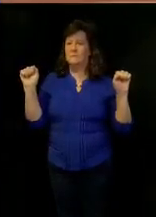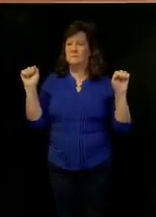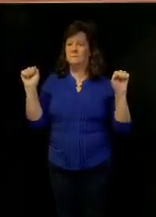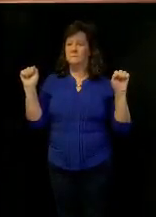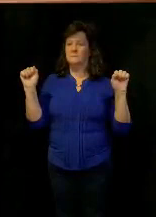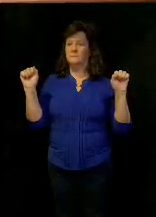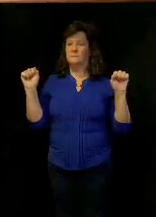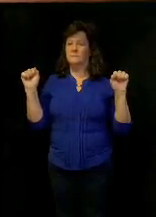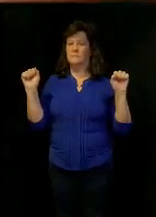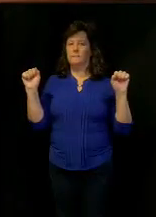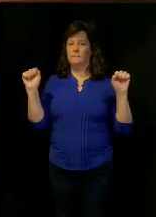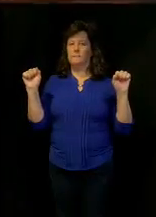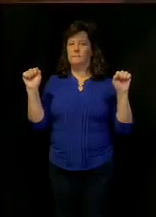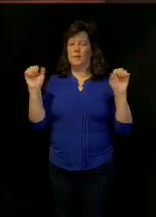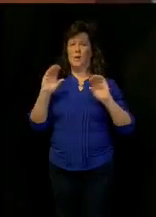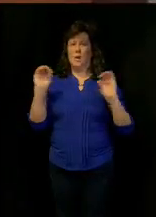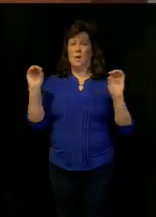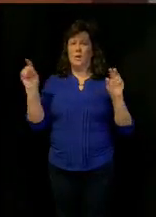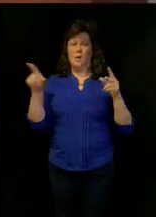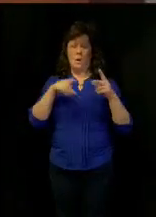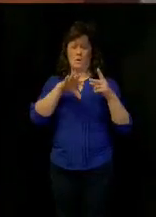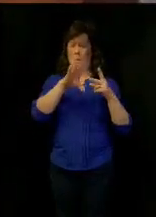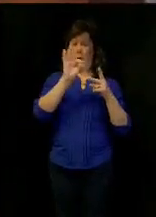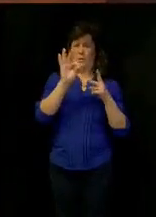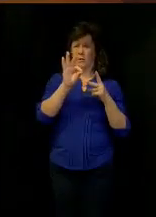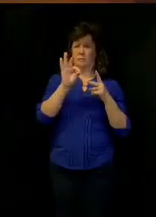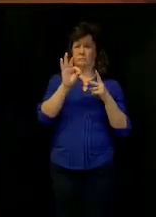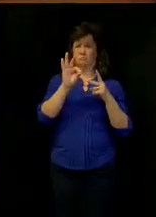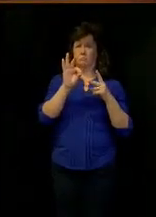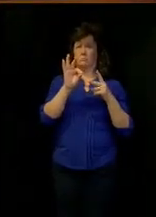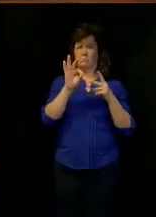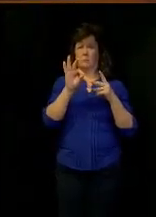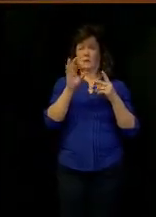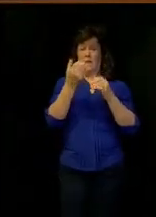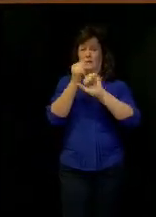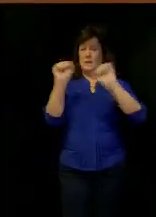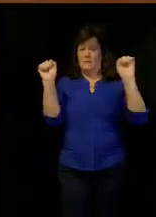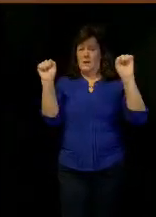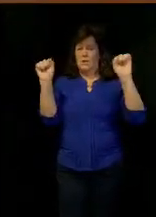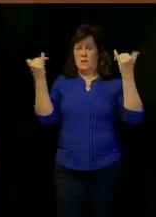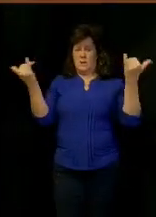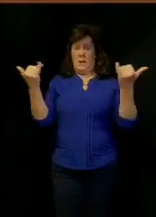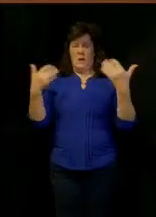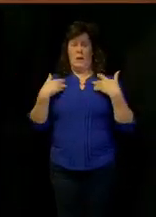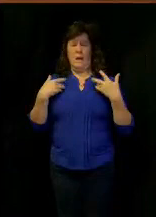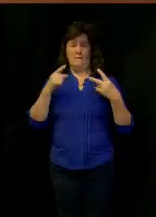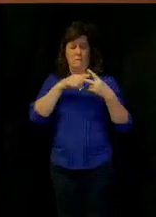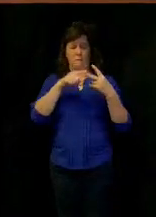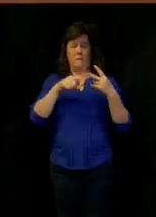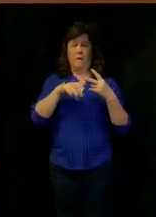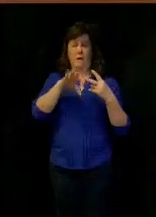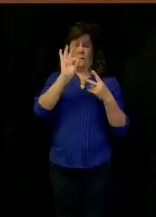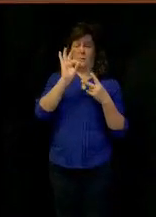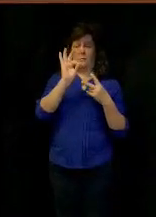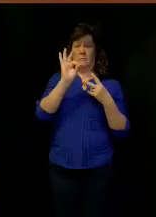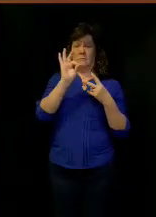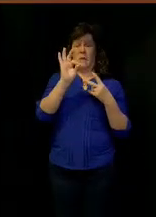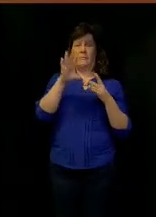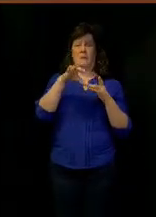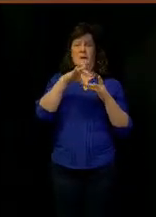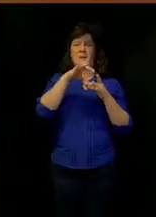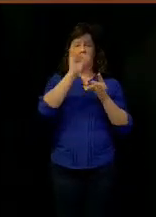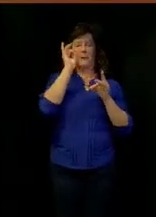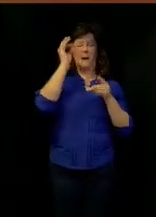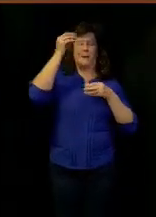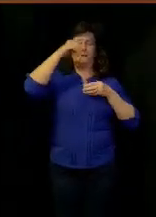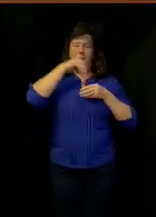We don't have an option. Because of salvation now, we have an option. You've got the Spirit. The Spirit lives